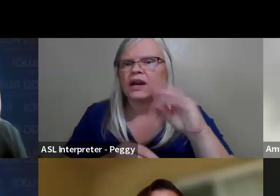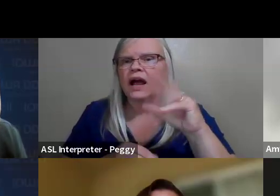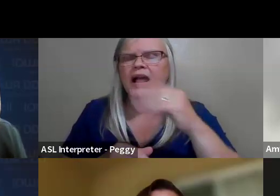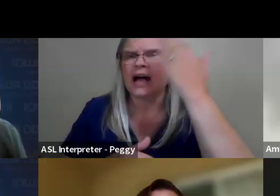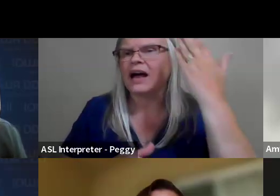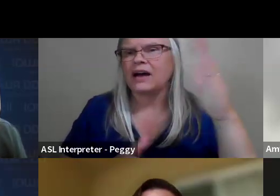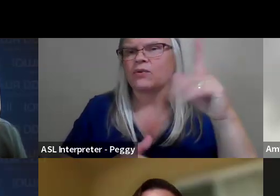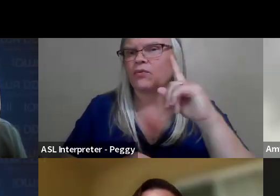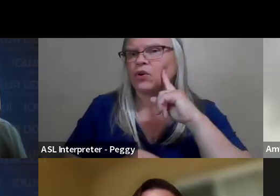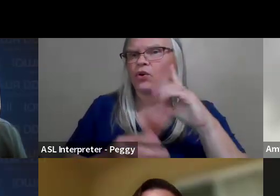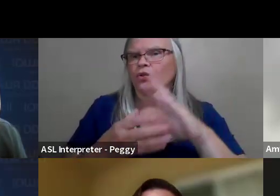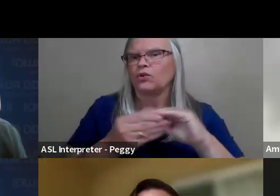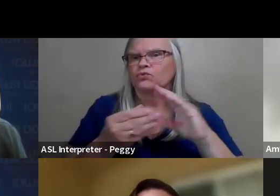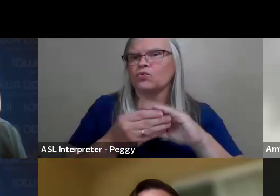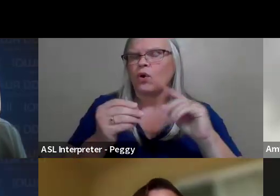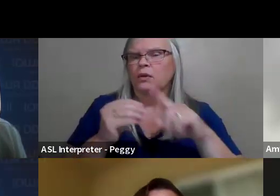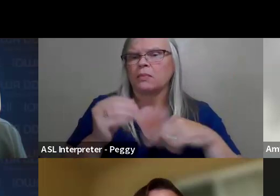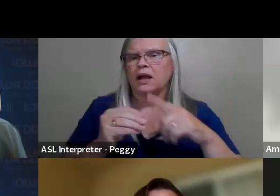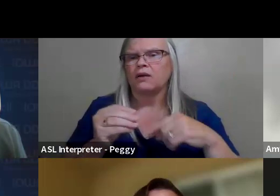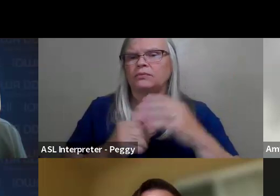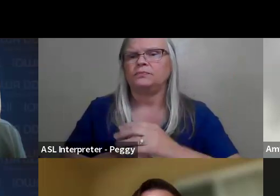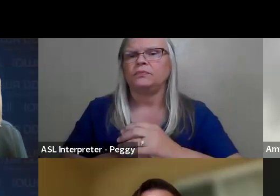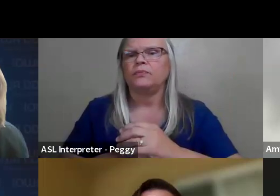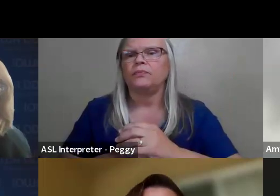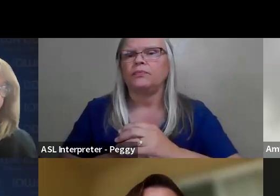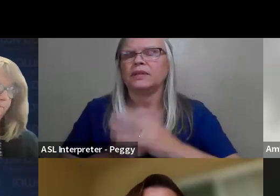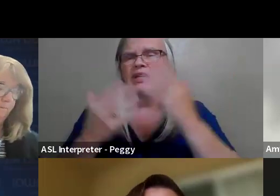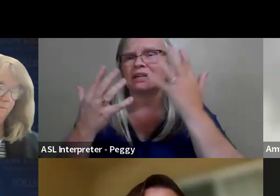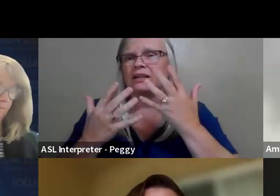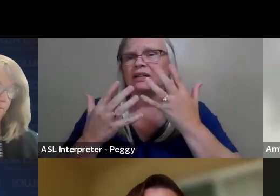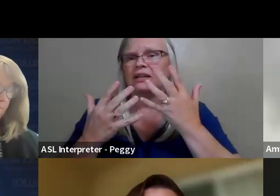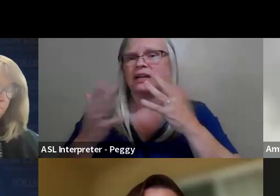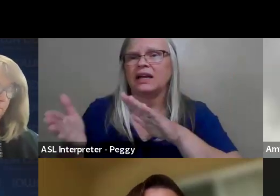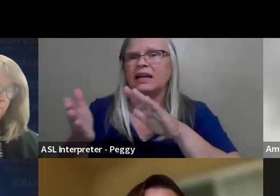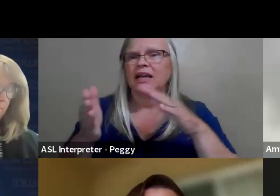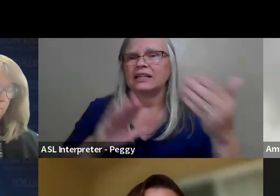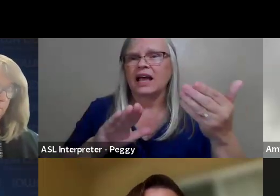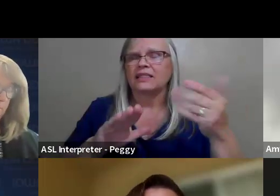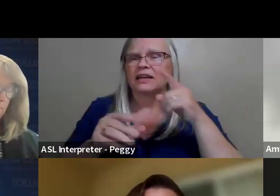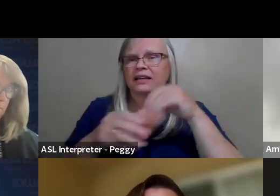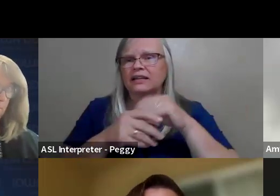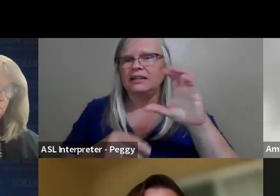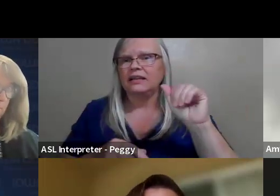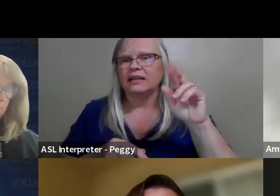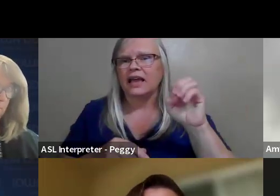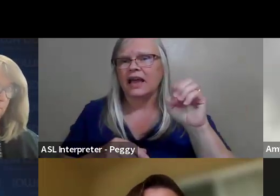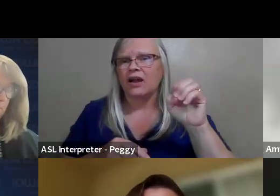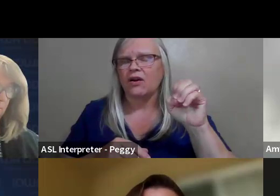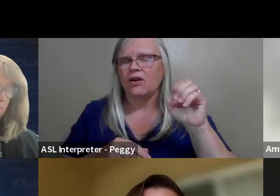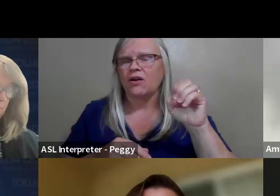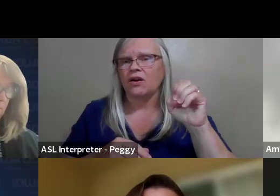the story, but there was a really unfortunate death at a care facility. It